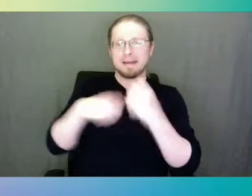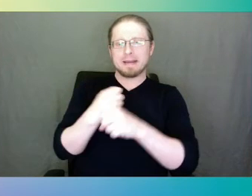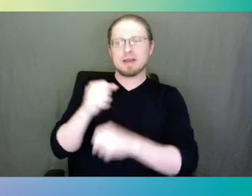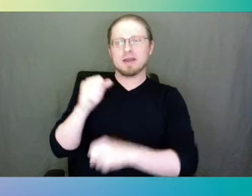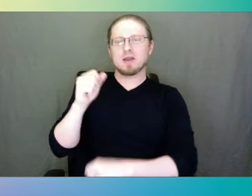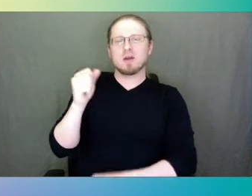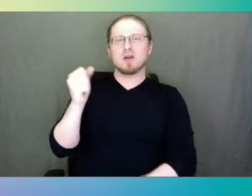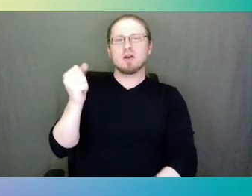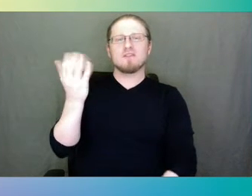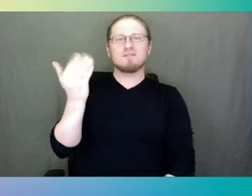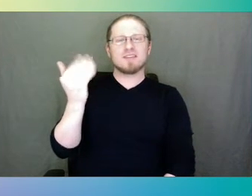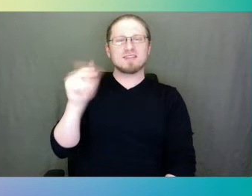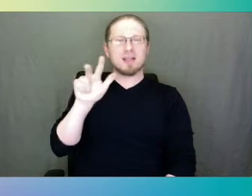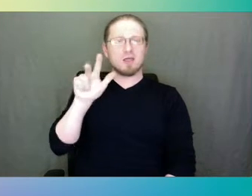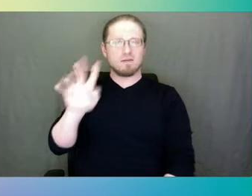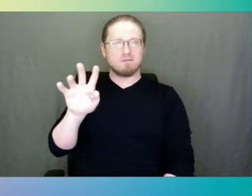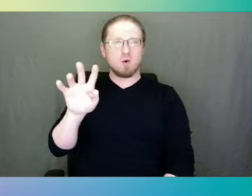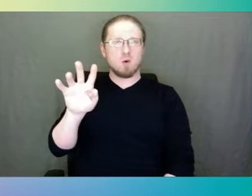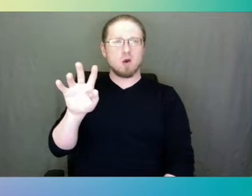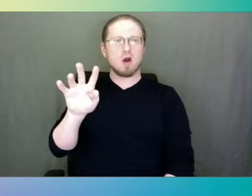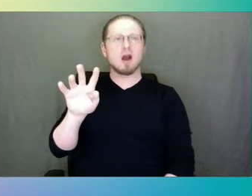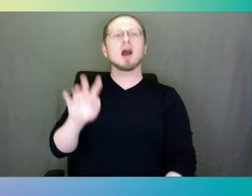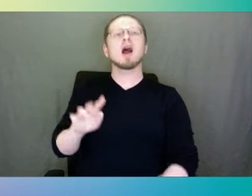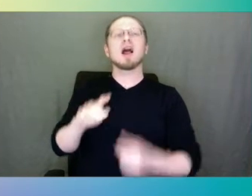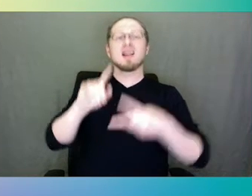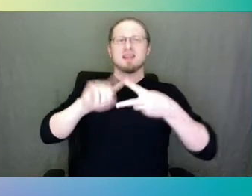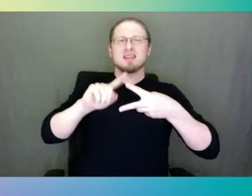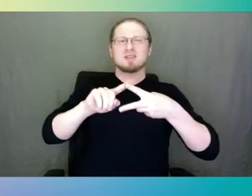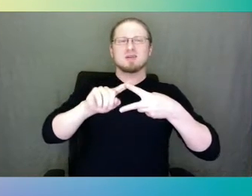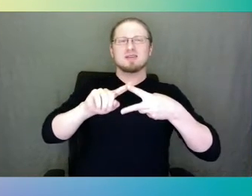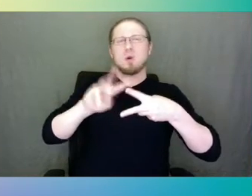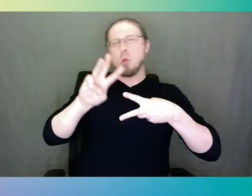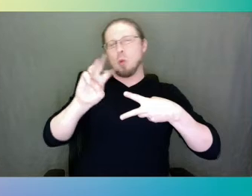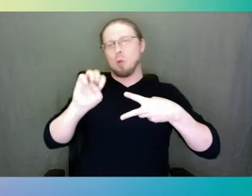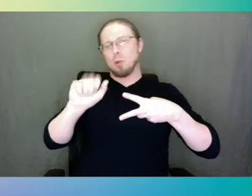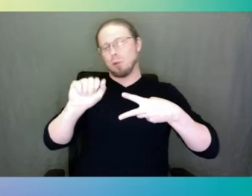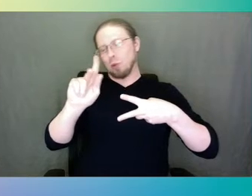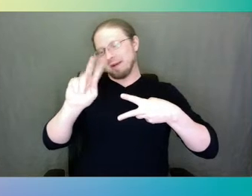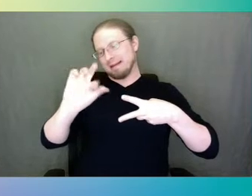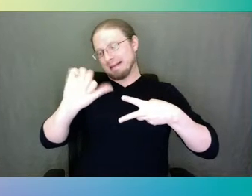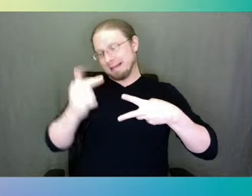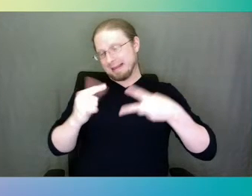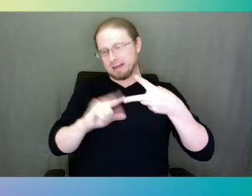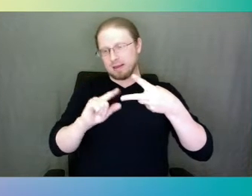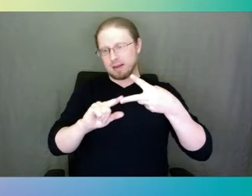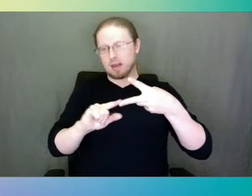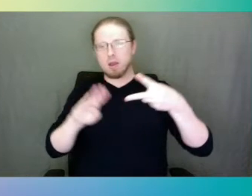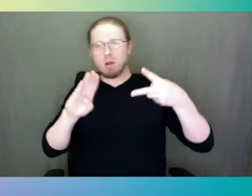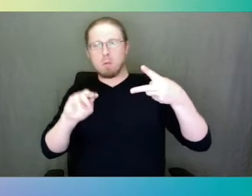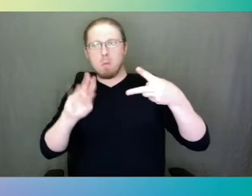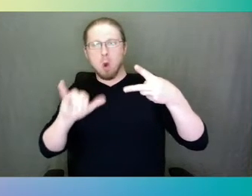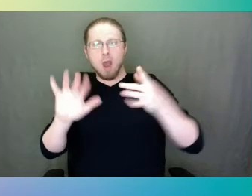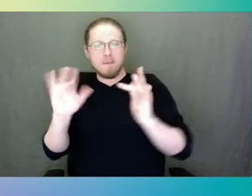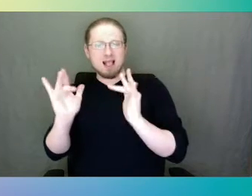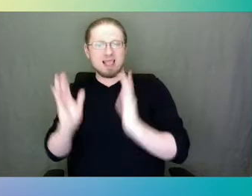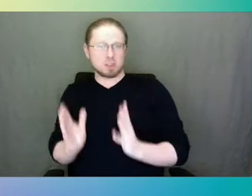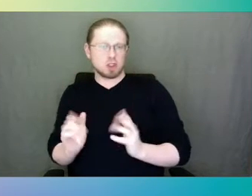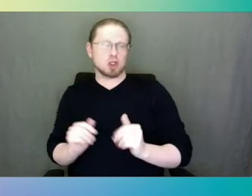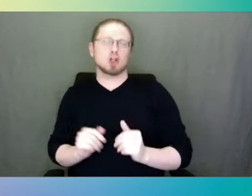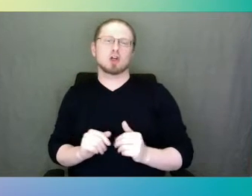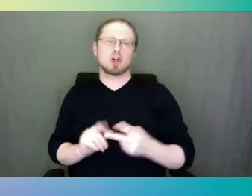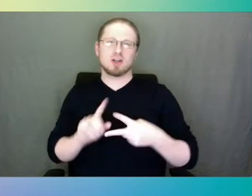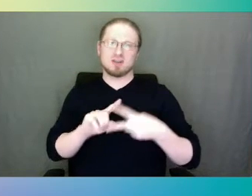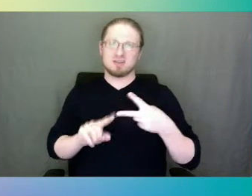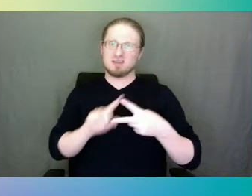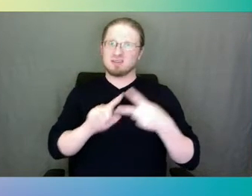malakoi as weakling and arsenokoitai as boy molesters. And this was the German version in 1534, the very first time